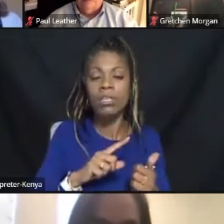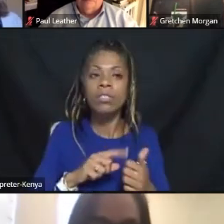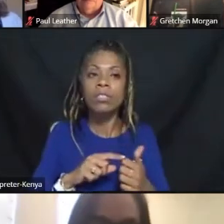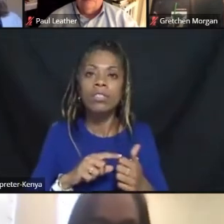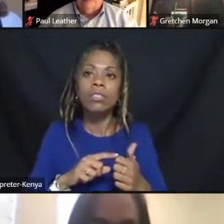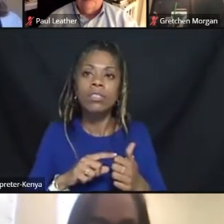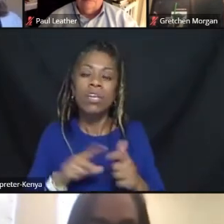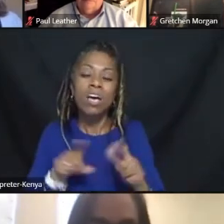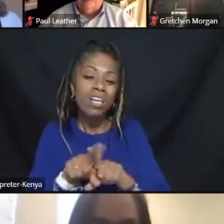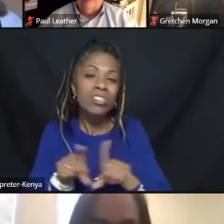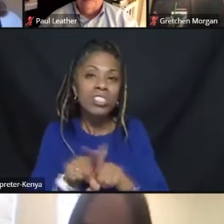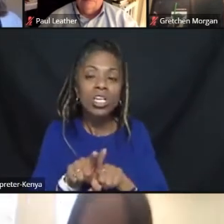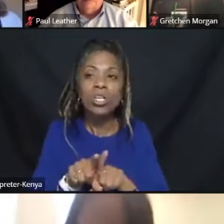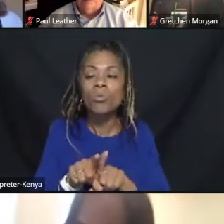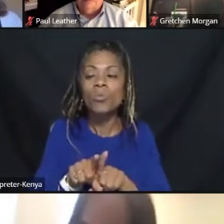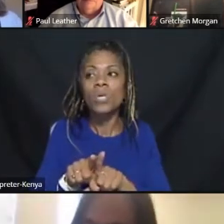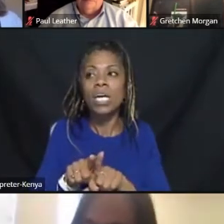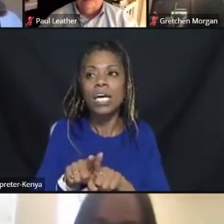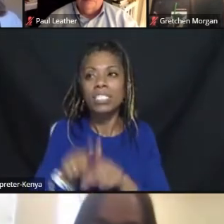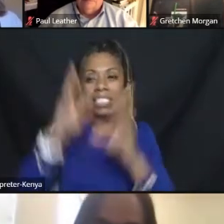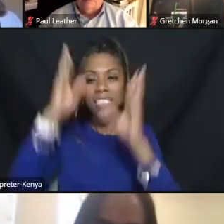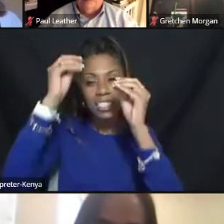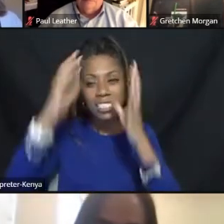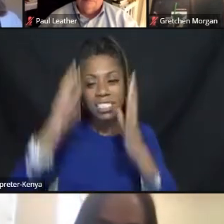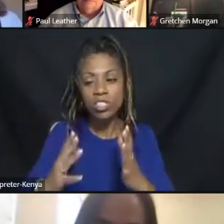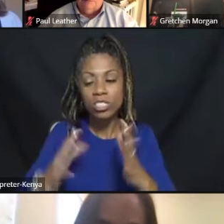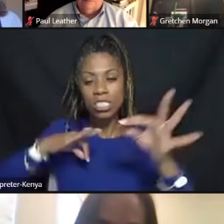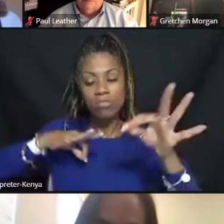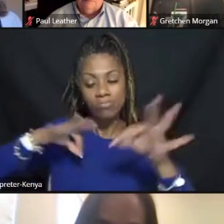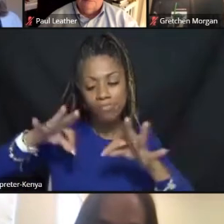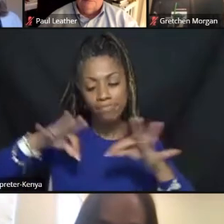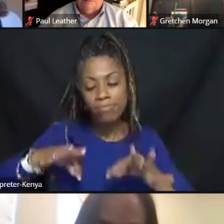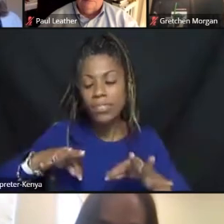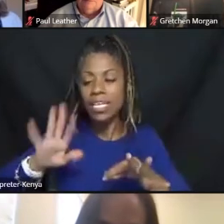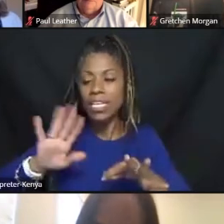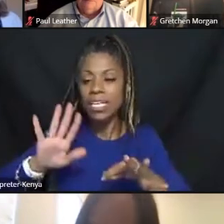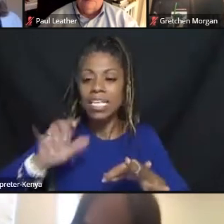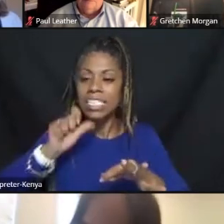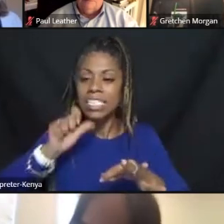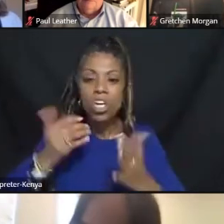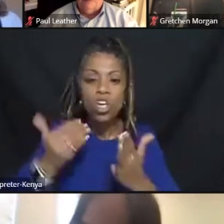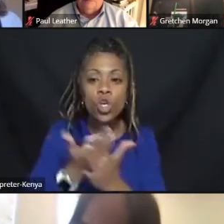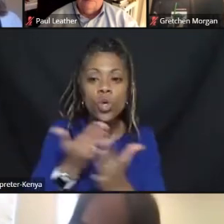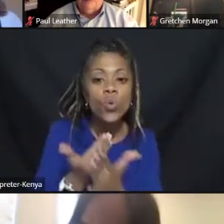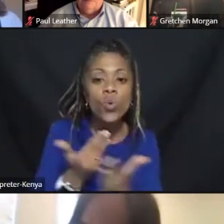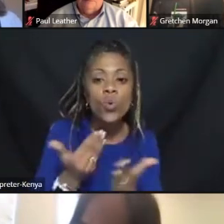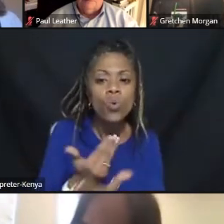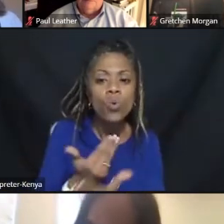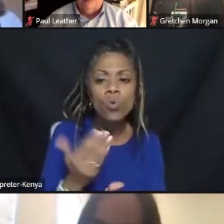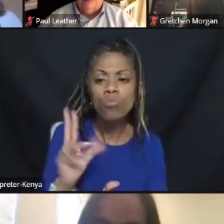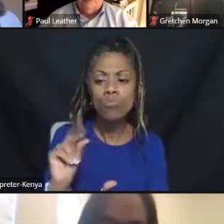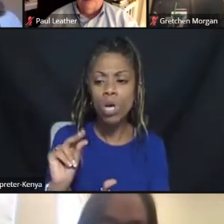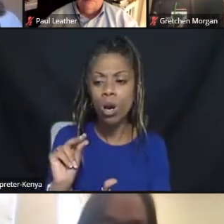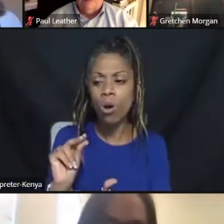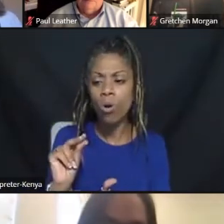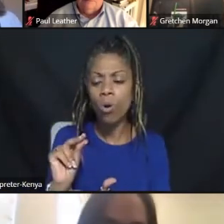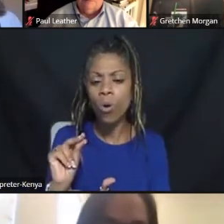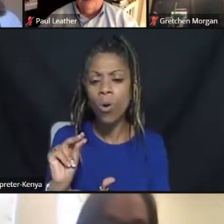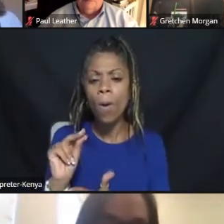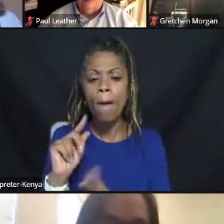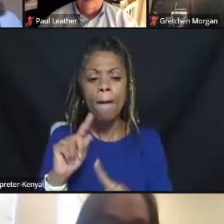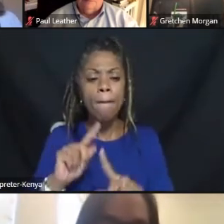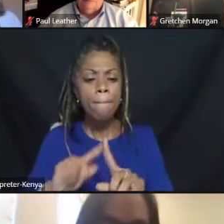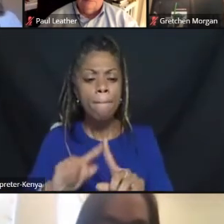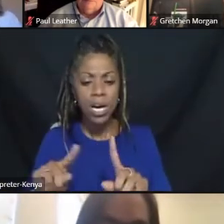not necessarily new initiatives, but the things that we were doing to improve student performance and improve the